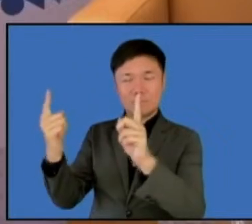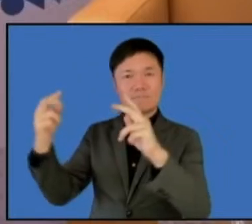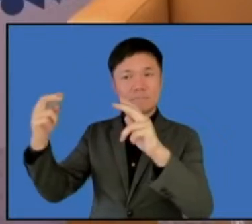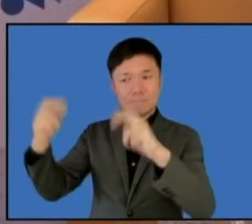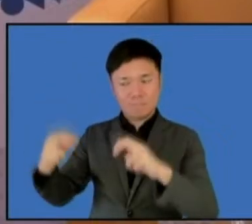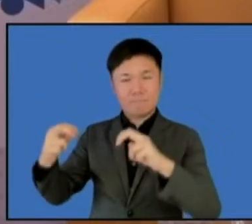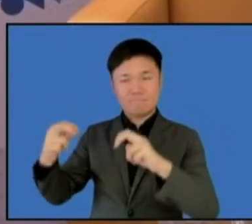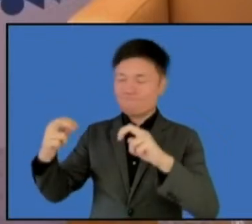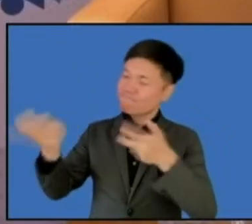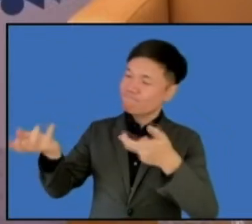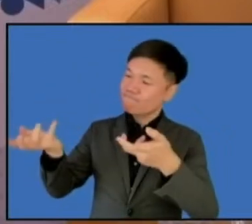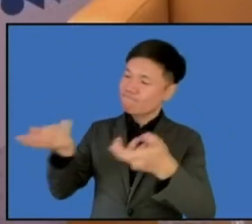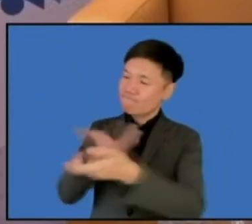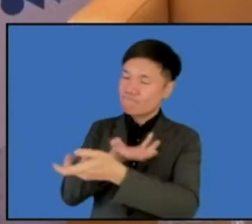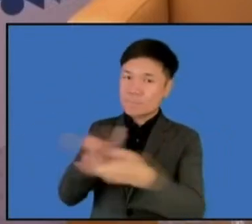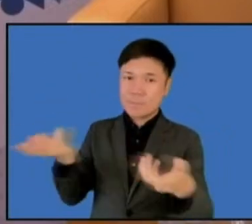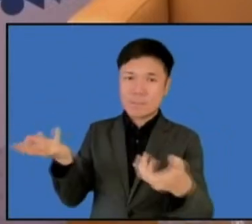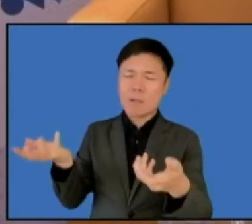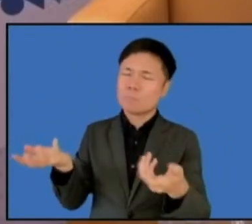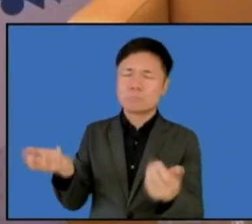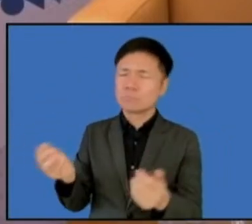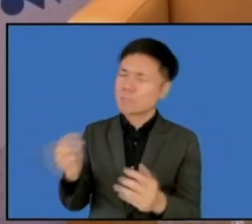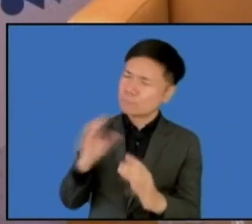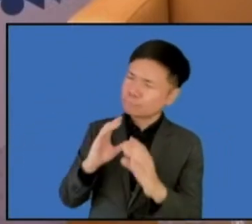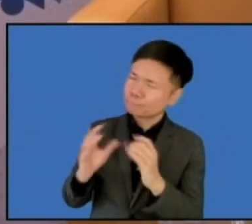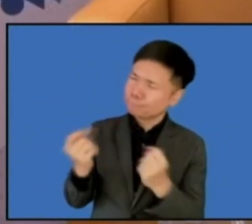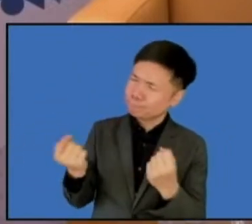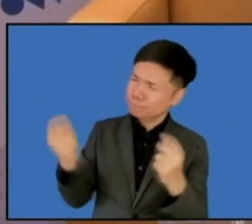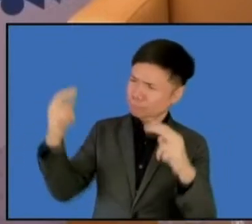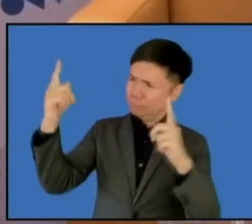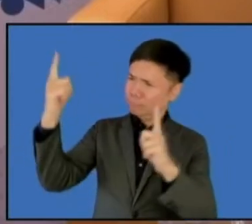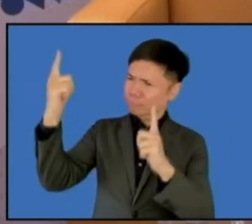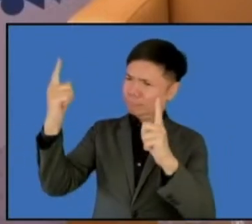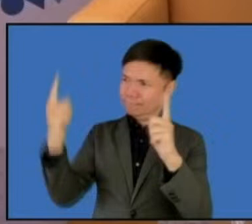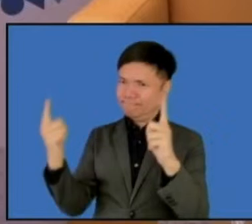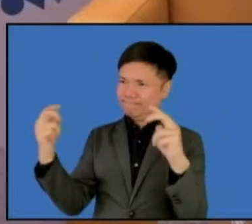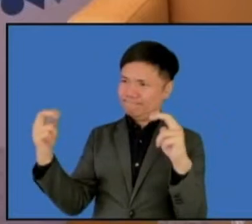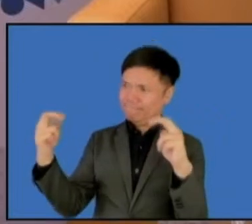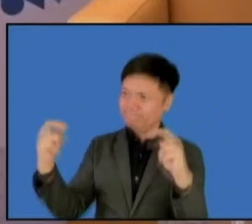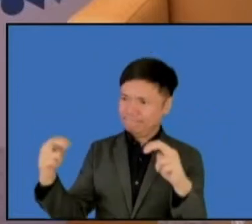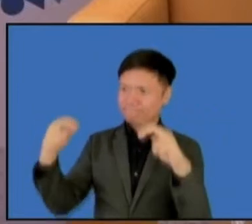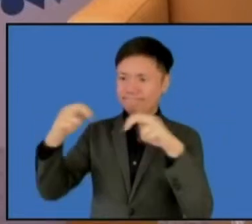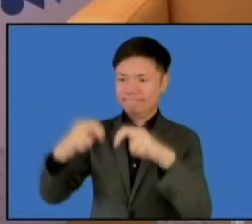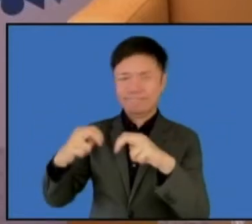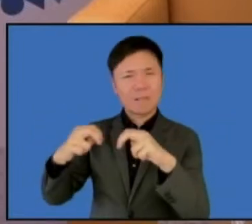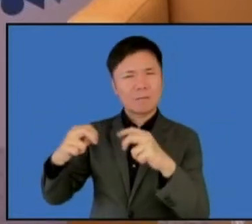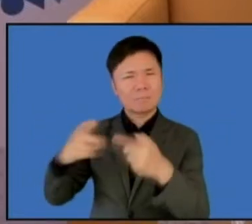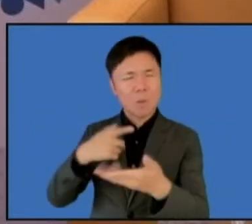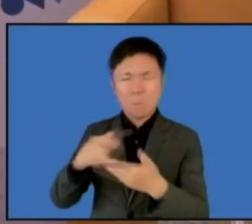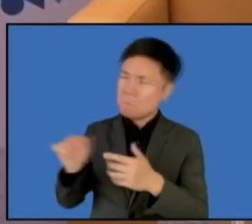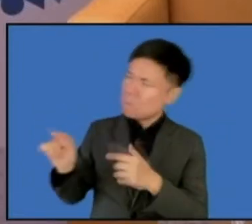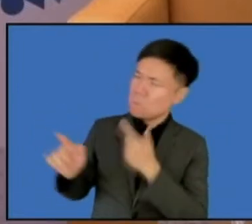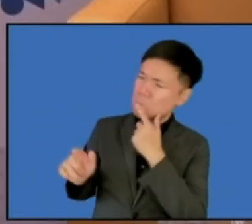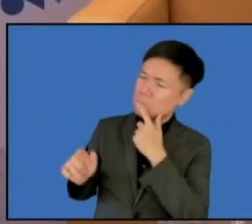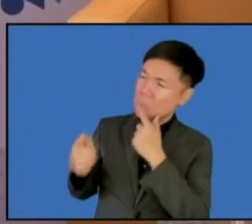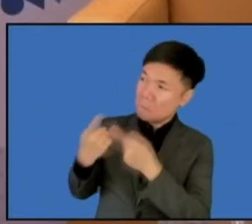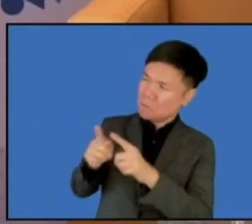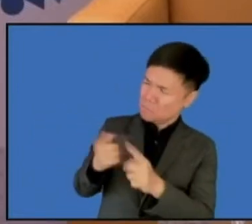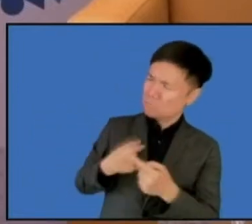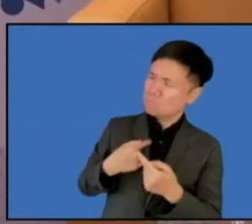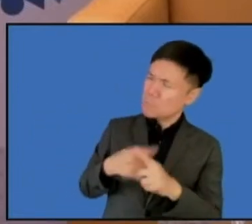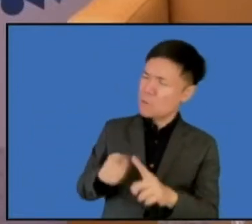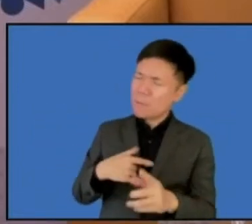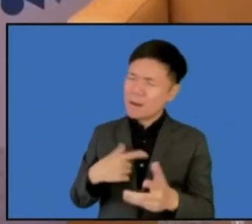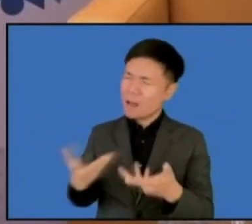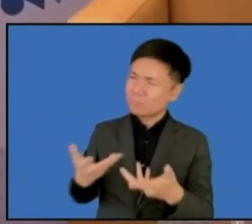together, converse in empathy, find common ground, celebrate differences, and imagine